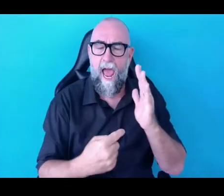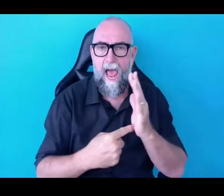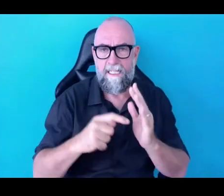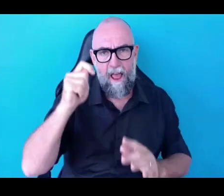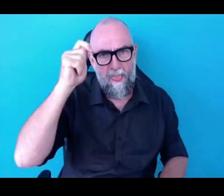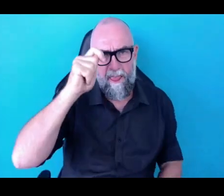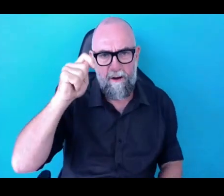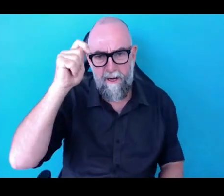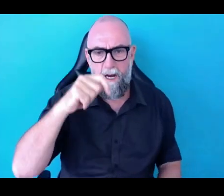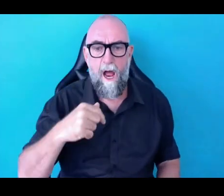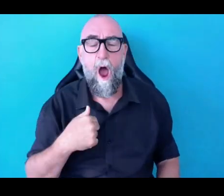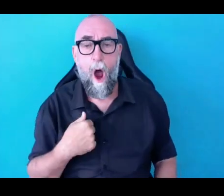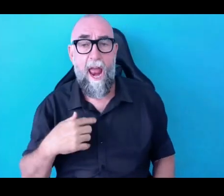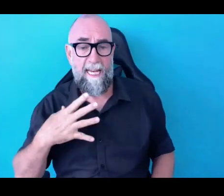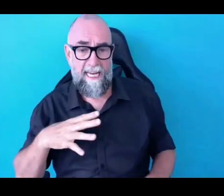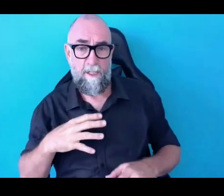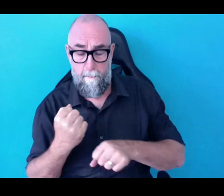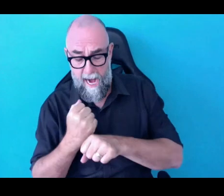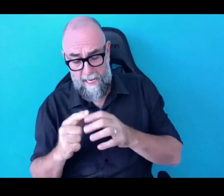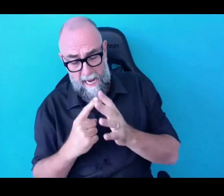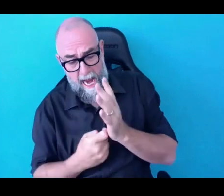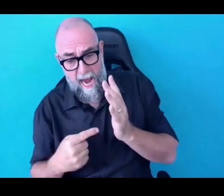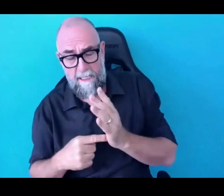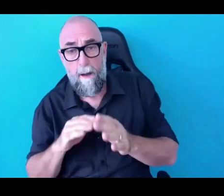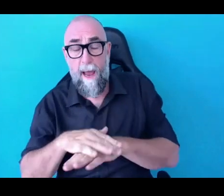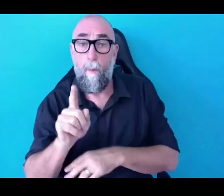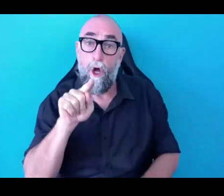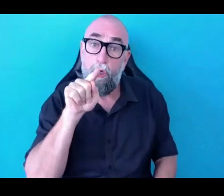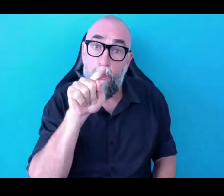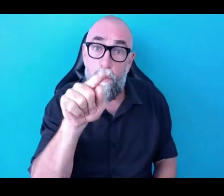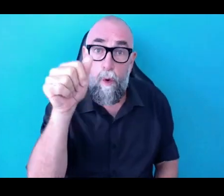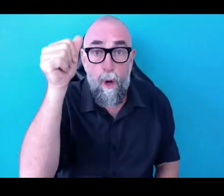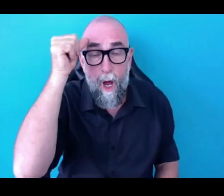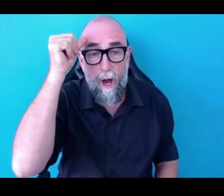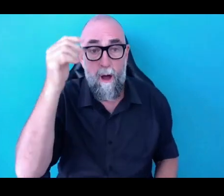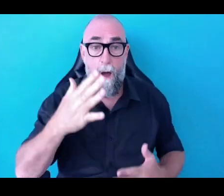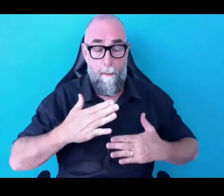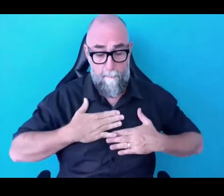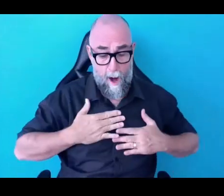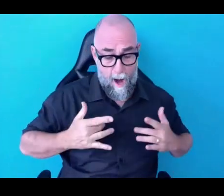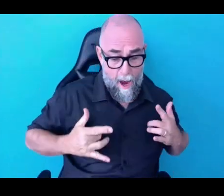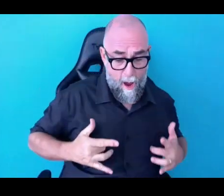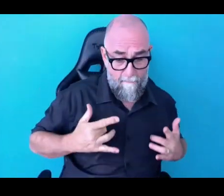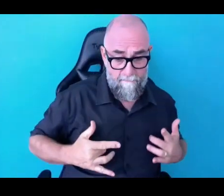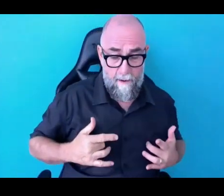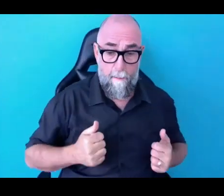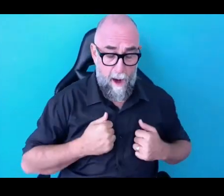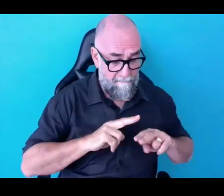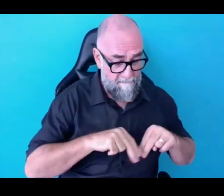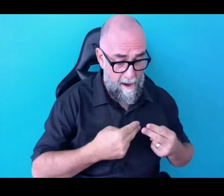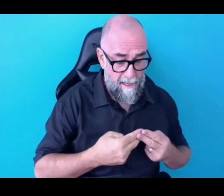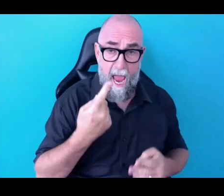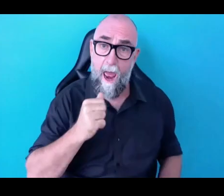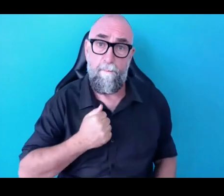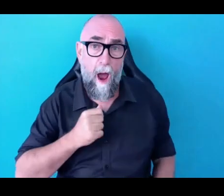about what you know. And for me, that is my life, the life of my people, and the life of my family and the life of my people.